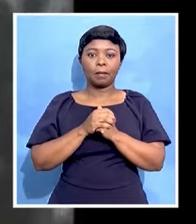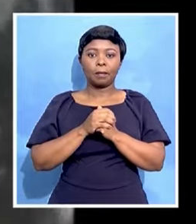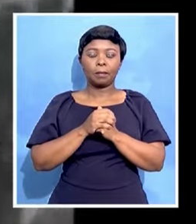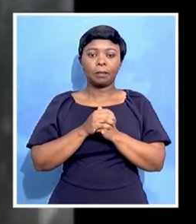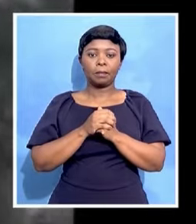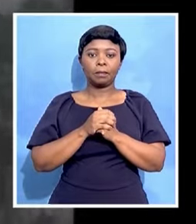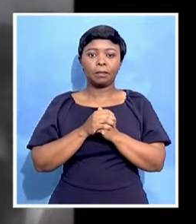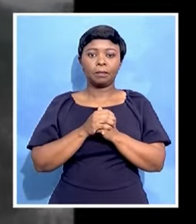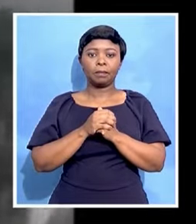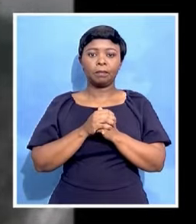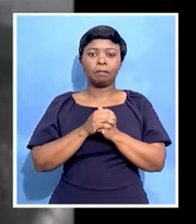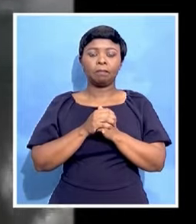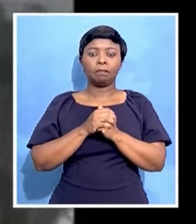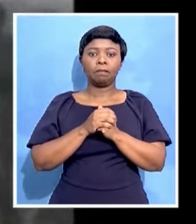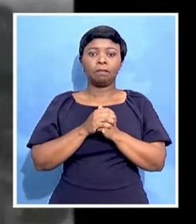21st